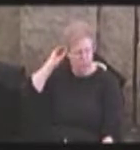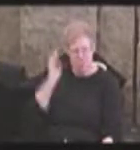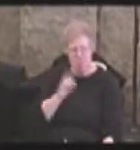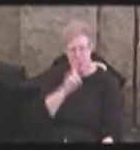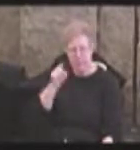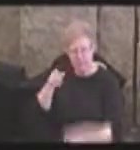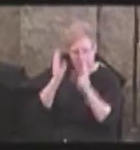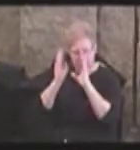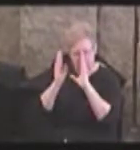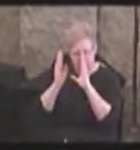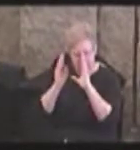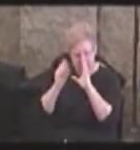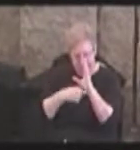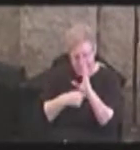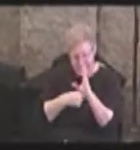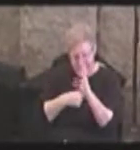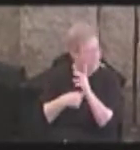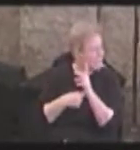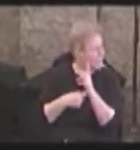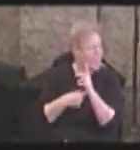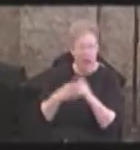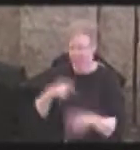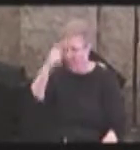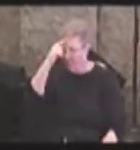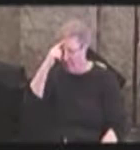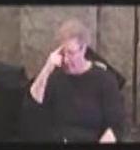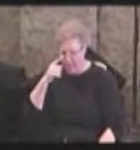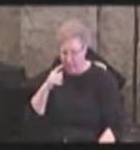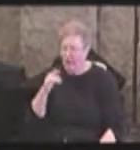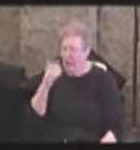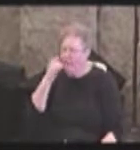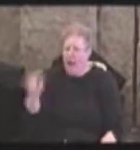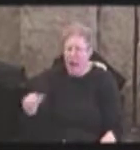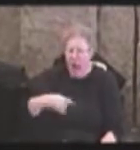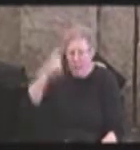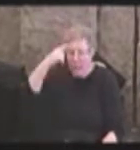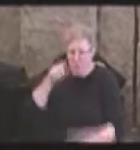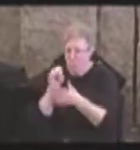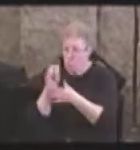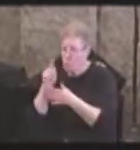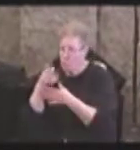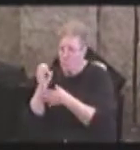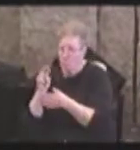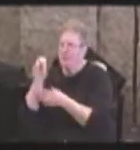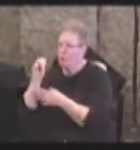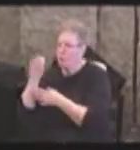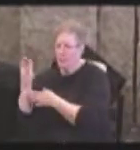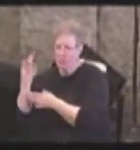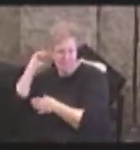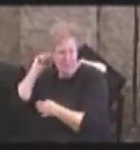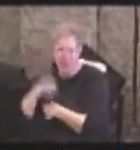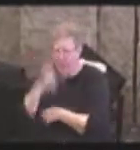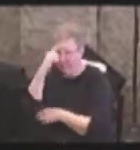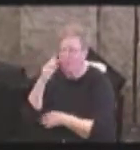I'm a huge comic book fan. So when I think of the superconscious mind, I think of the bat phone. It's the bat phone right to spirit. And when it glows red,